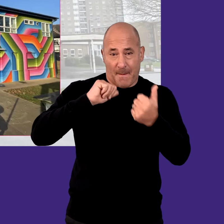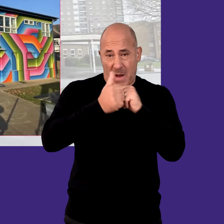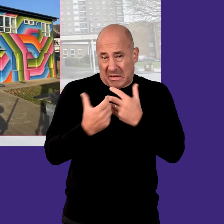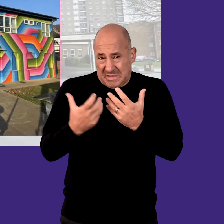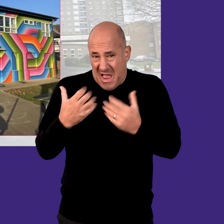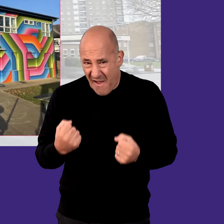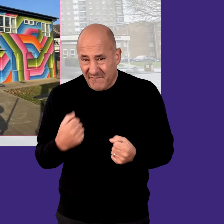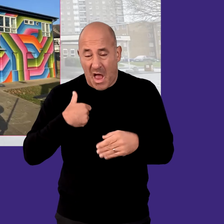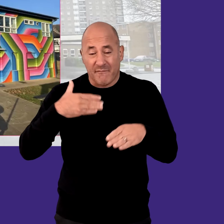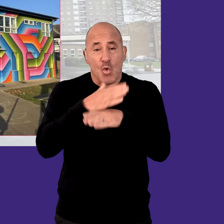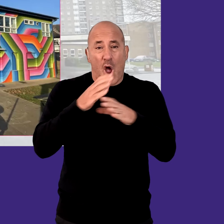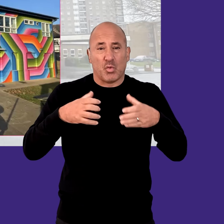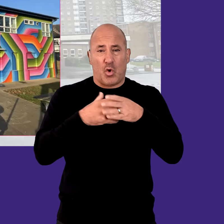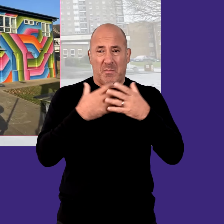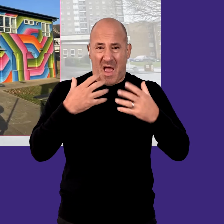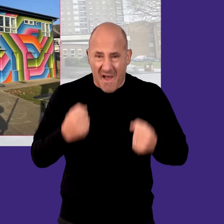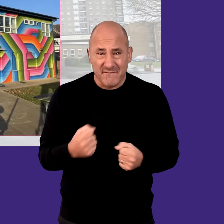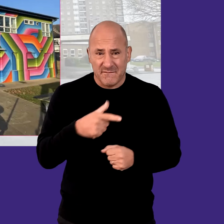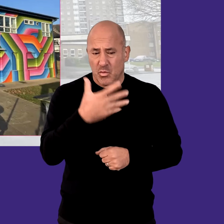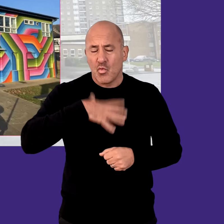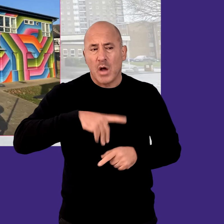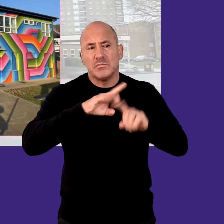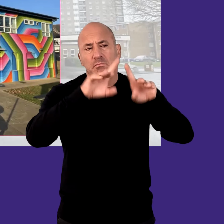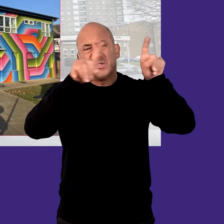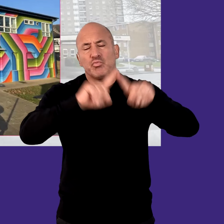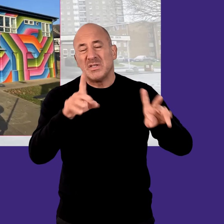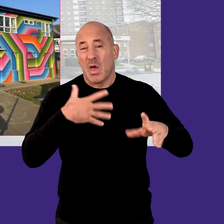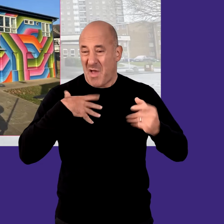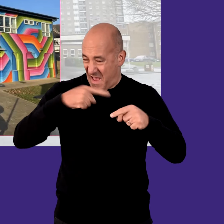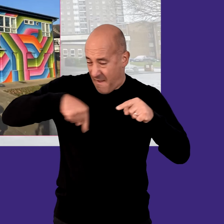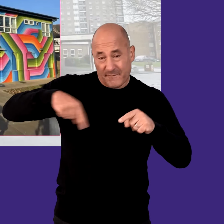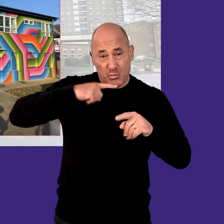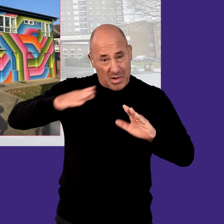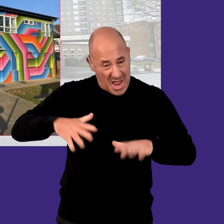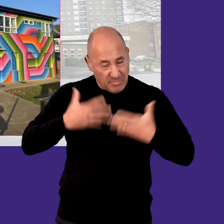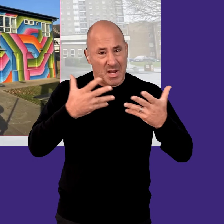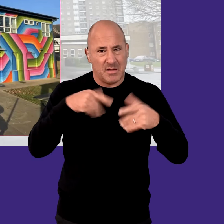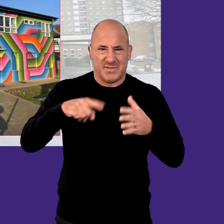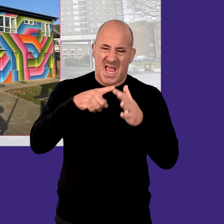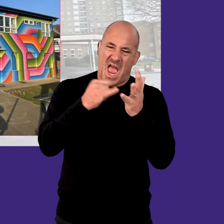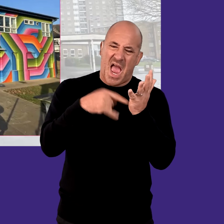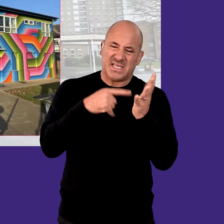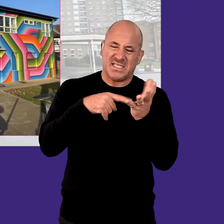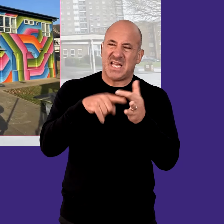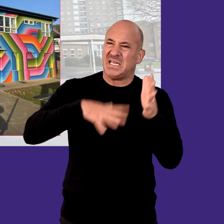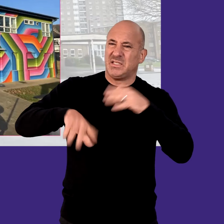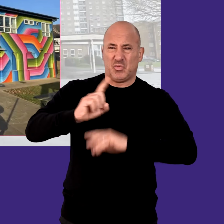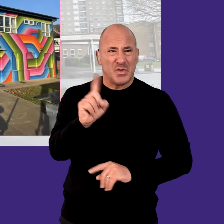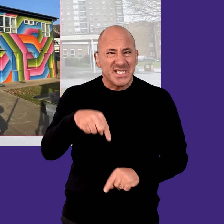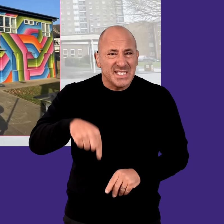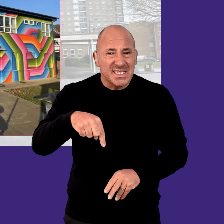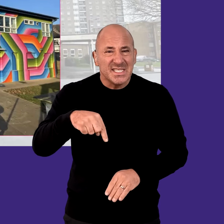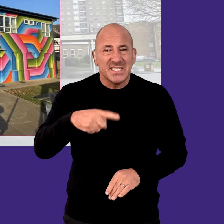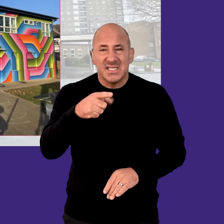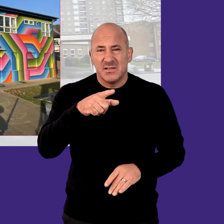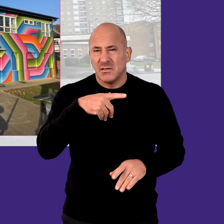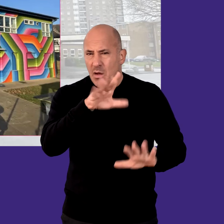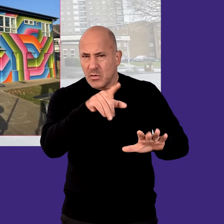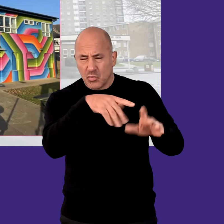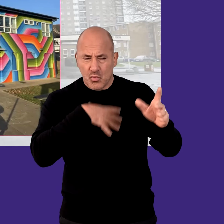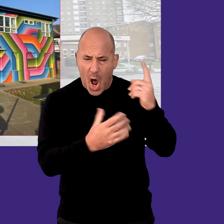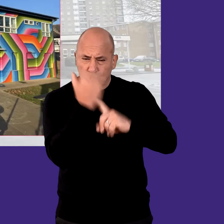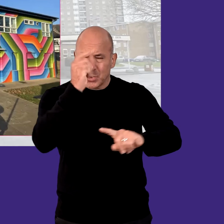We got the community in, partners in, and we had a working group to say, what do you want it to look like? What is this estate, and what is it that you're